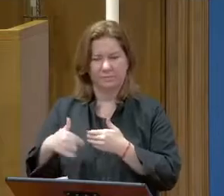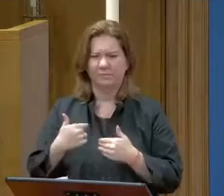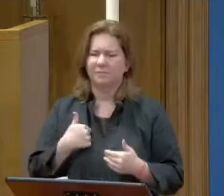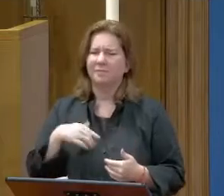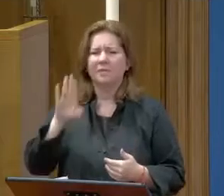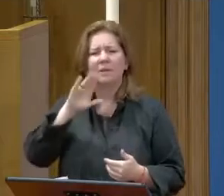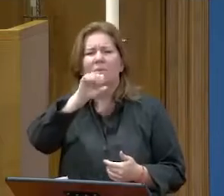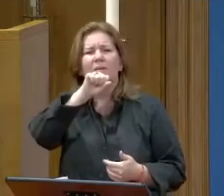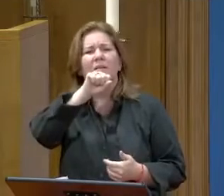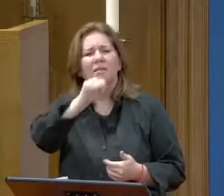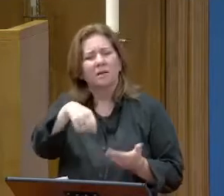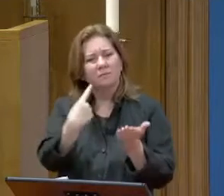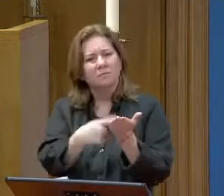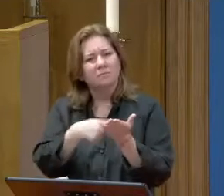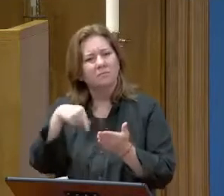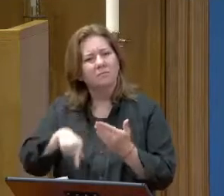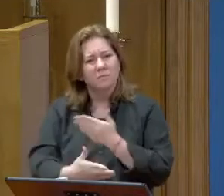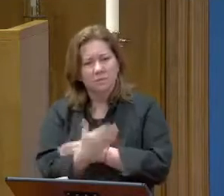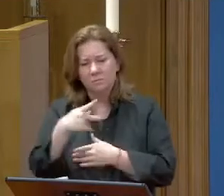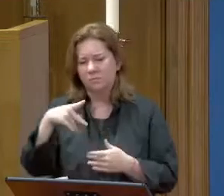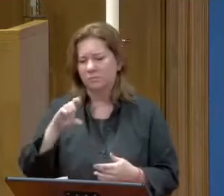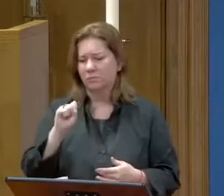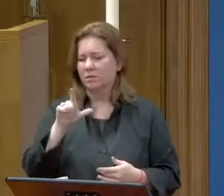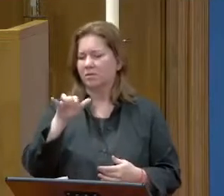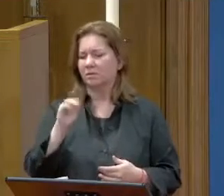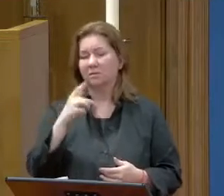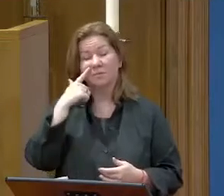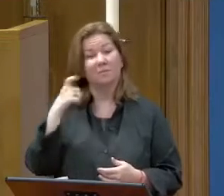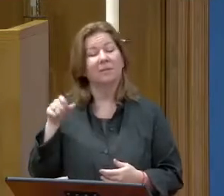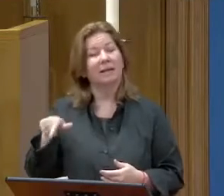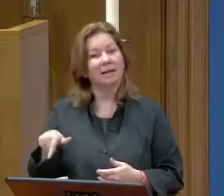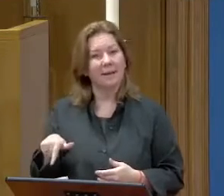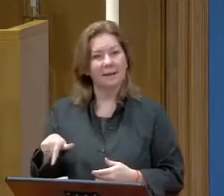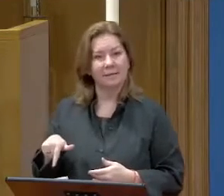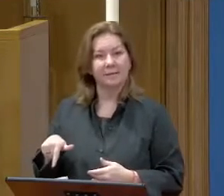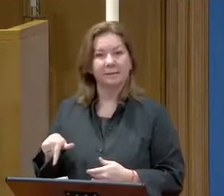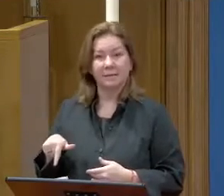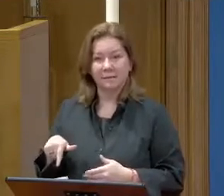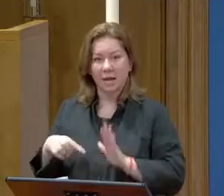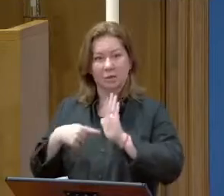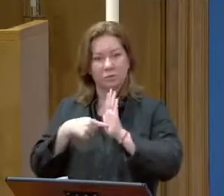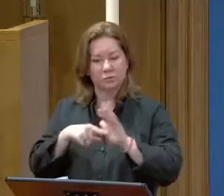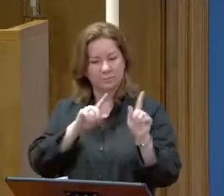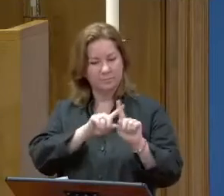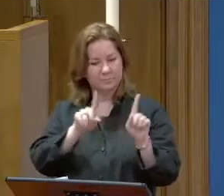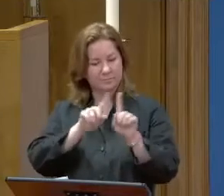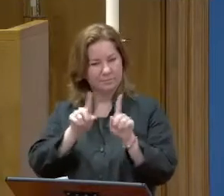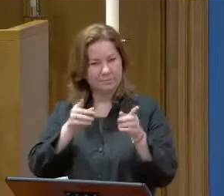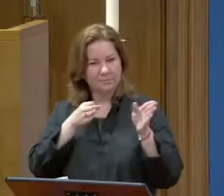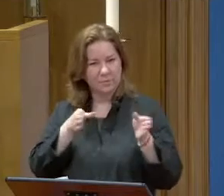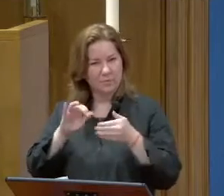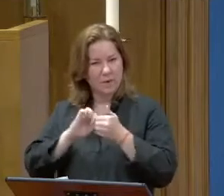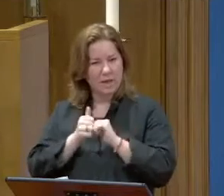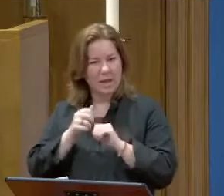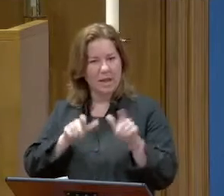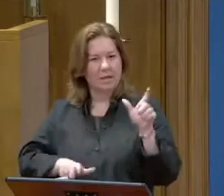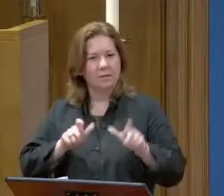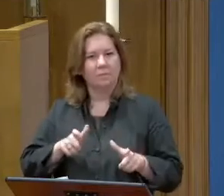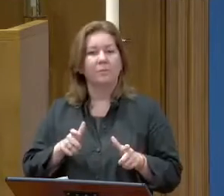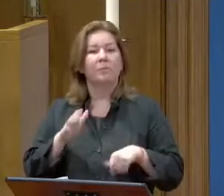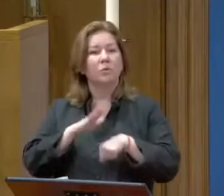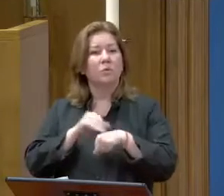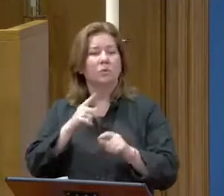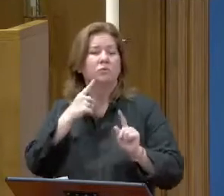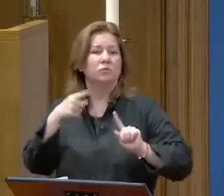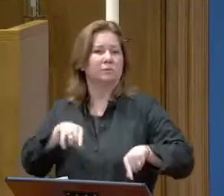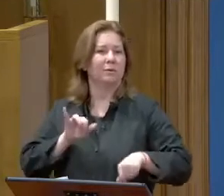to you about this morning's psalm because it sheds light on all the ways that the people are called to respond at those times when the